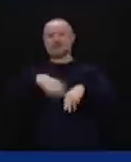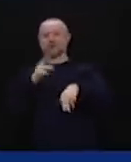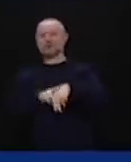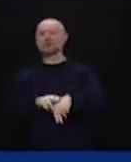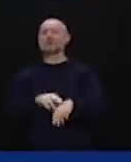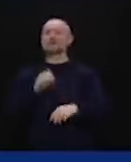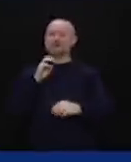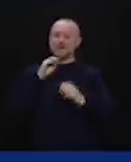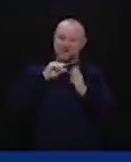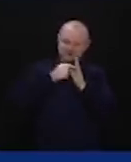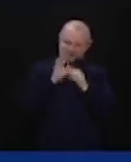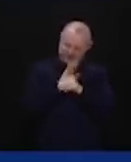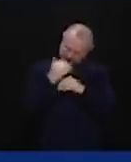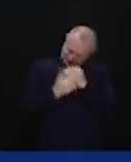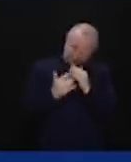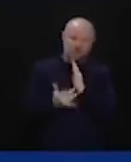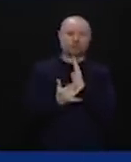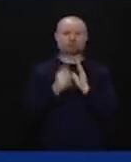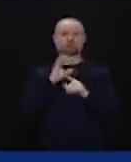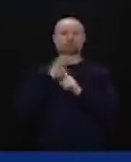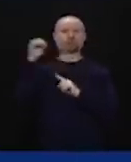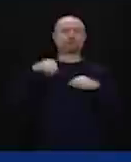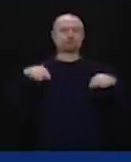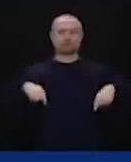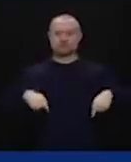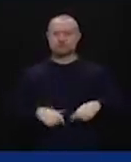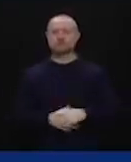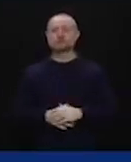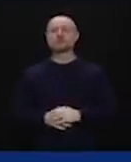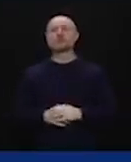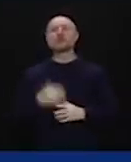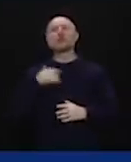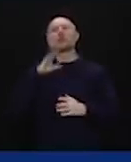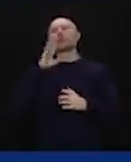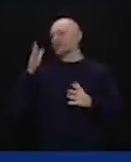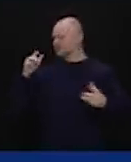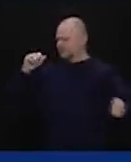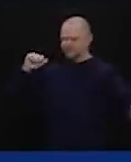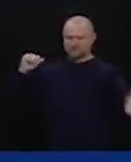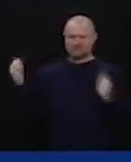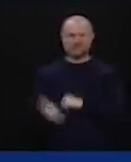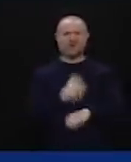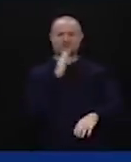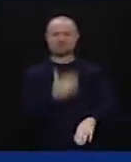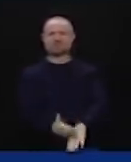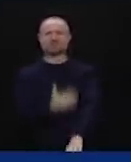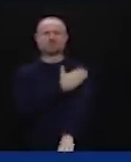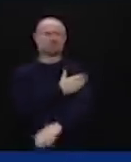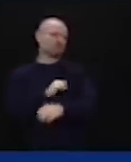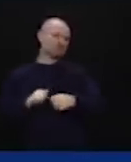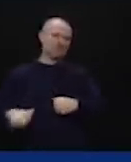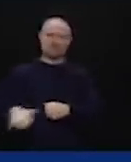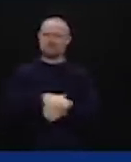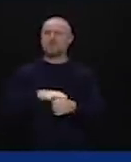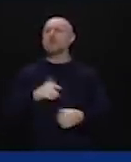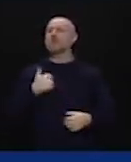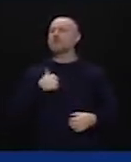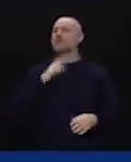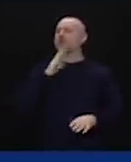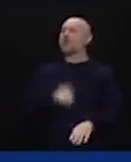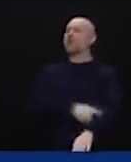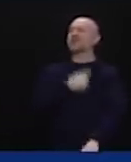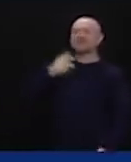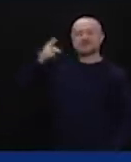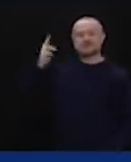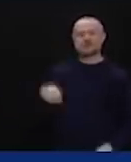Technology Center. As I said, it would be a game changer for this area. We've long had a history of manufacturing innovation in